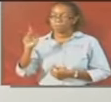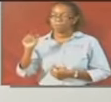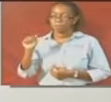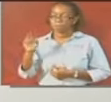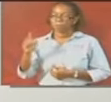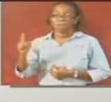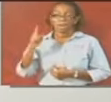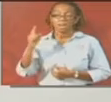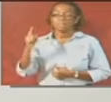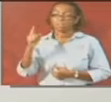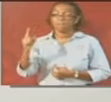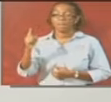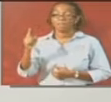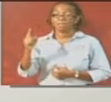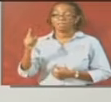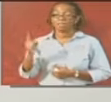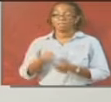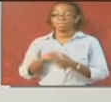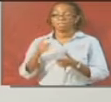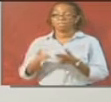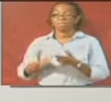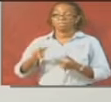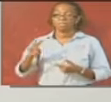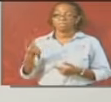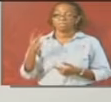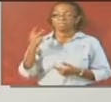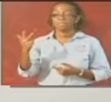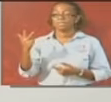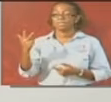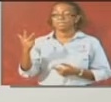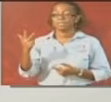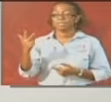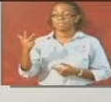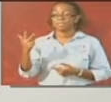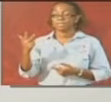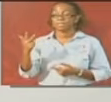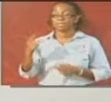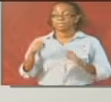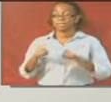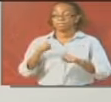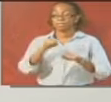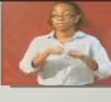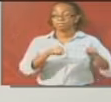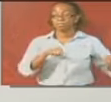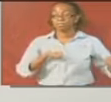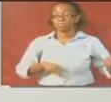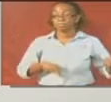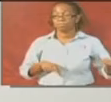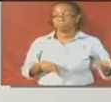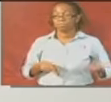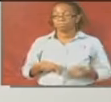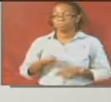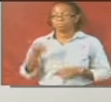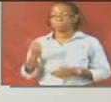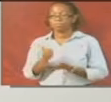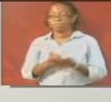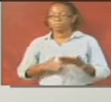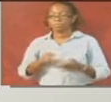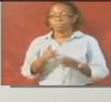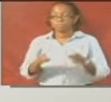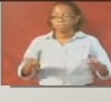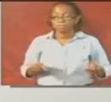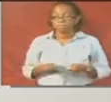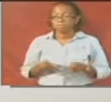variant, and then the other 3 in other parts of the country, indicating that there was no direct